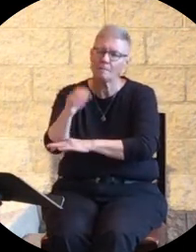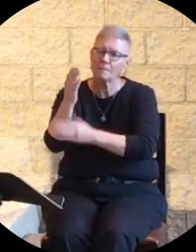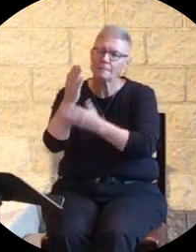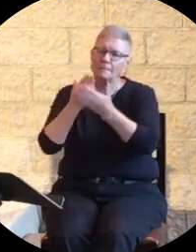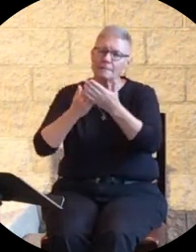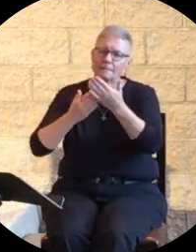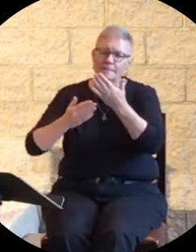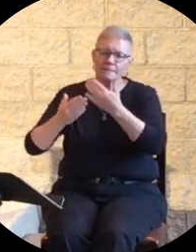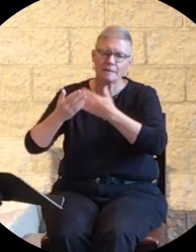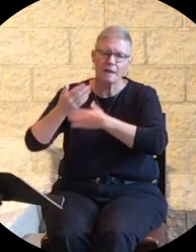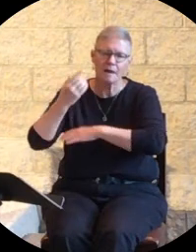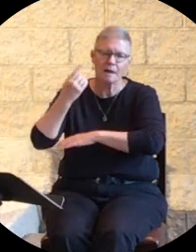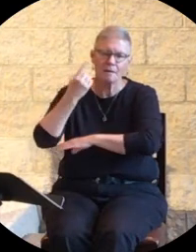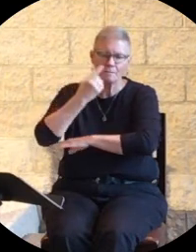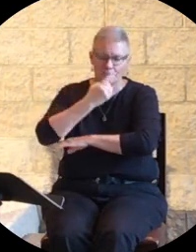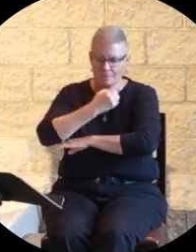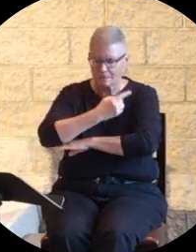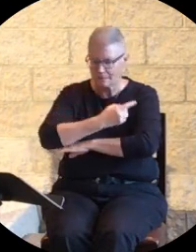overcome